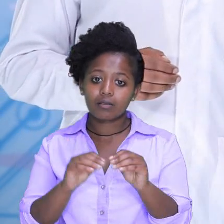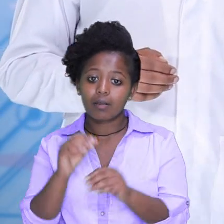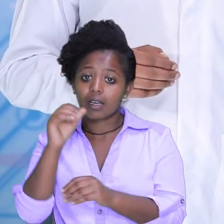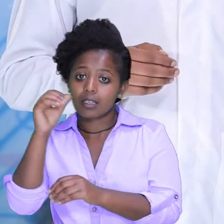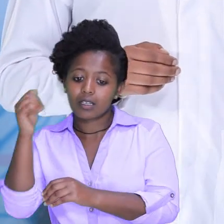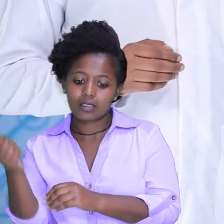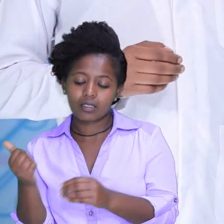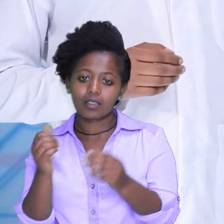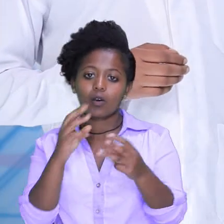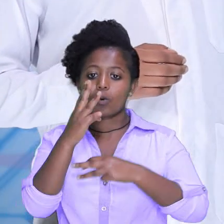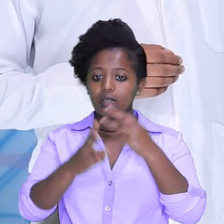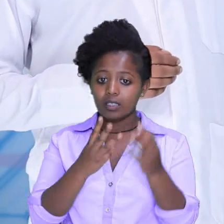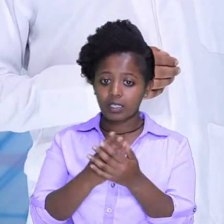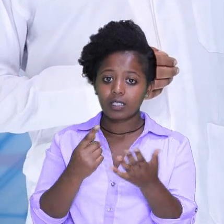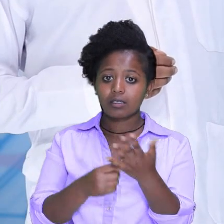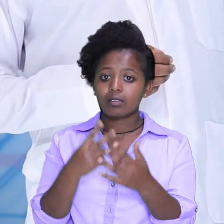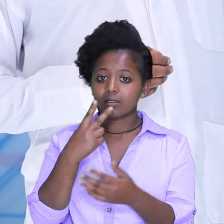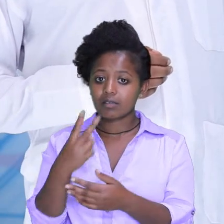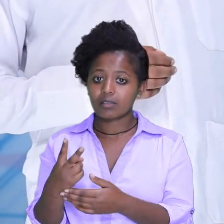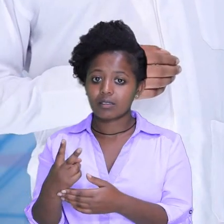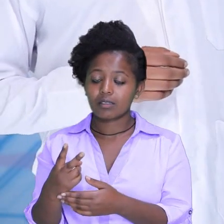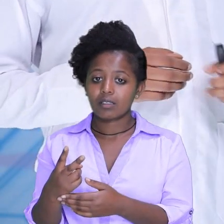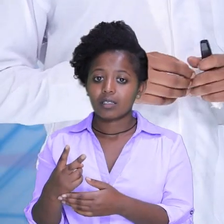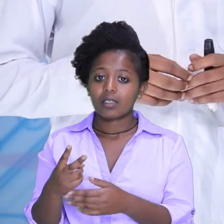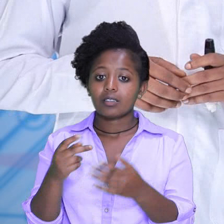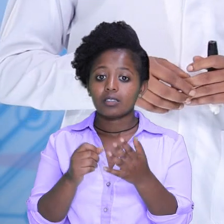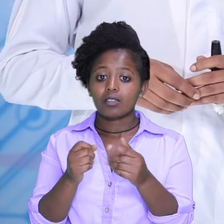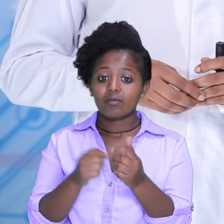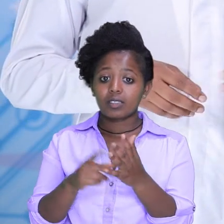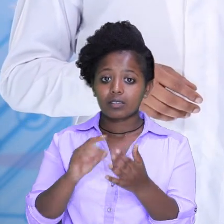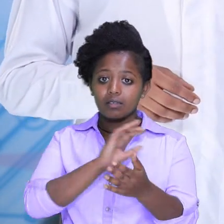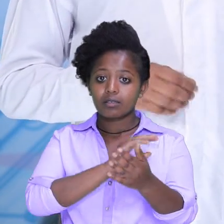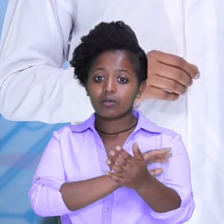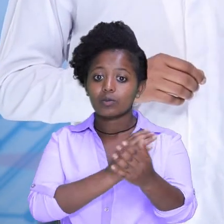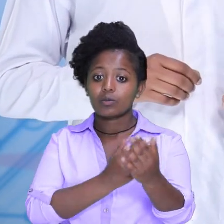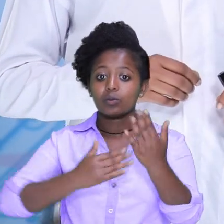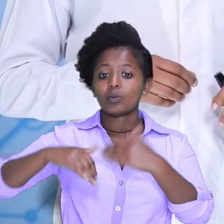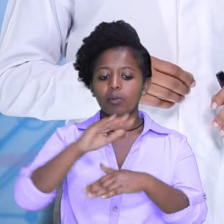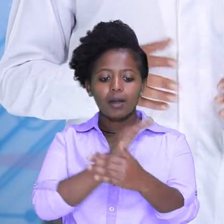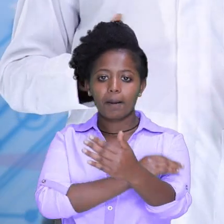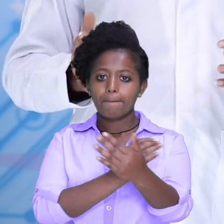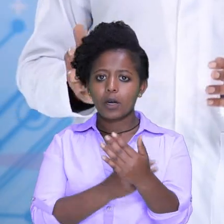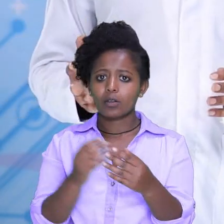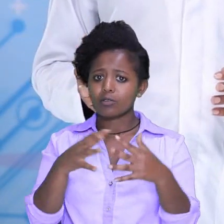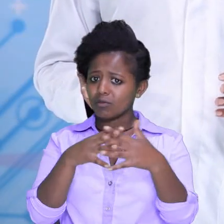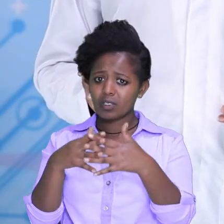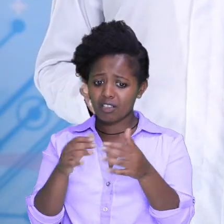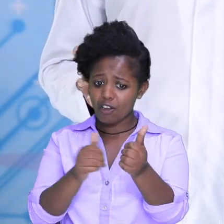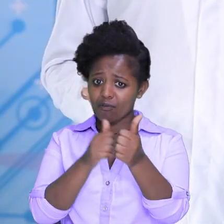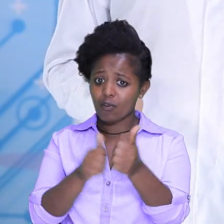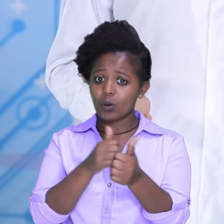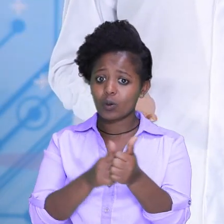other world. Let us see the first superpower, especially USA. USA followed